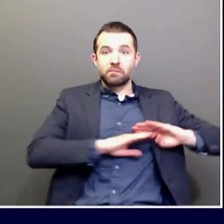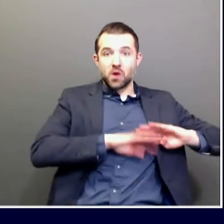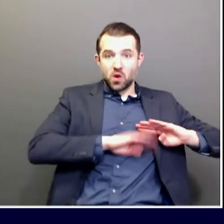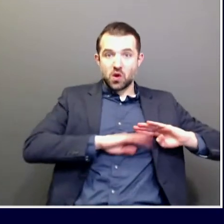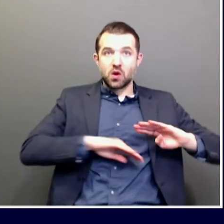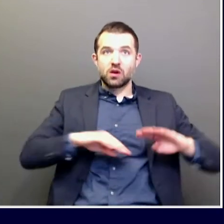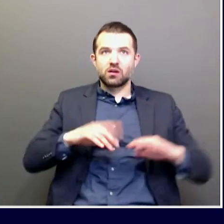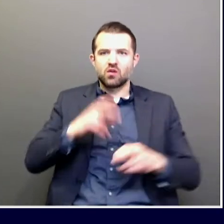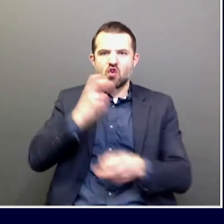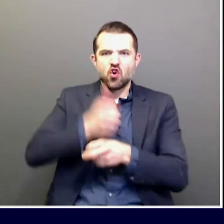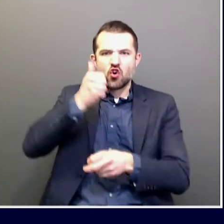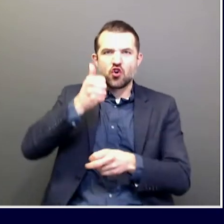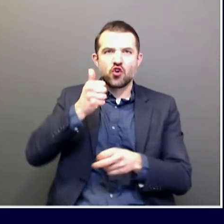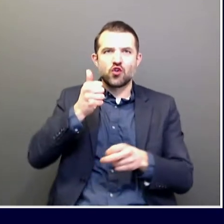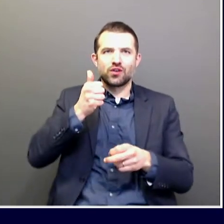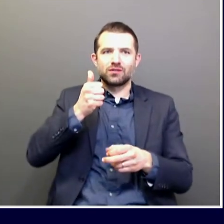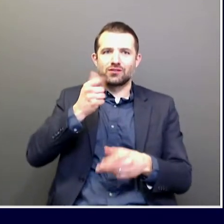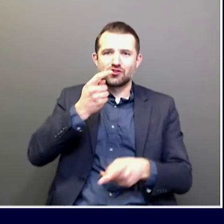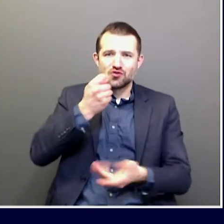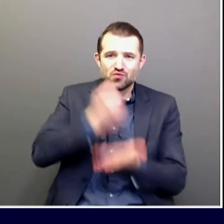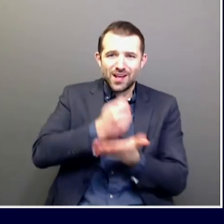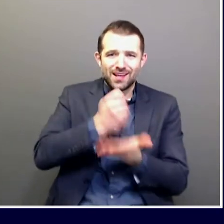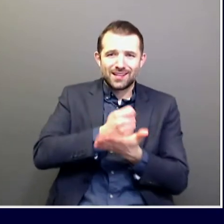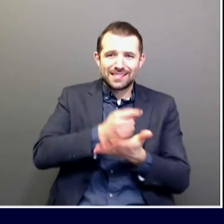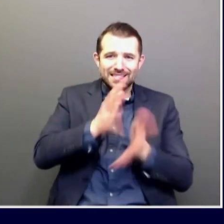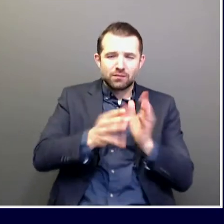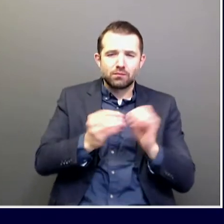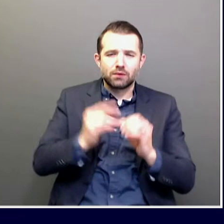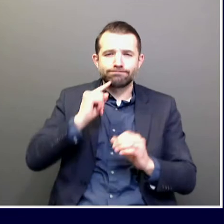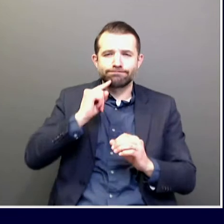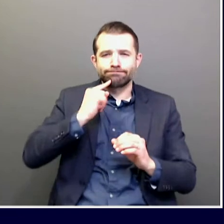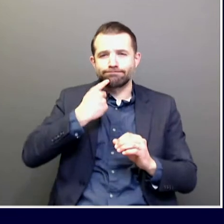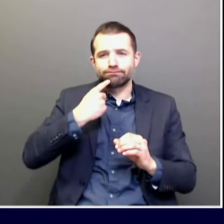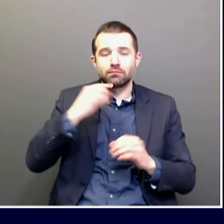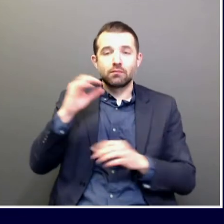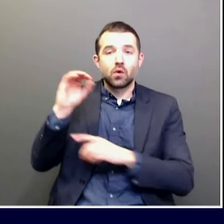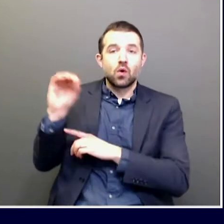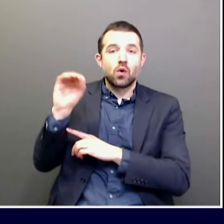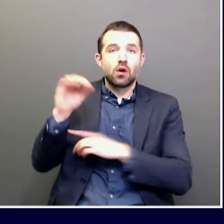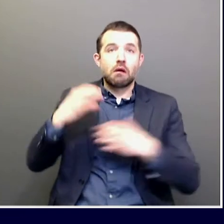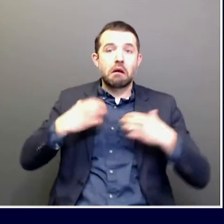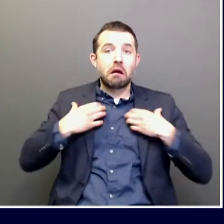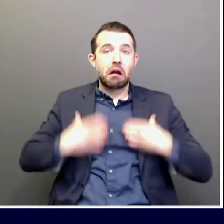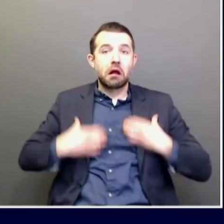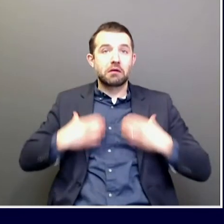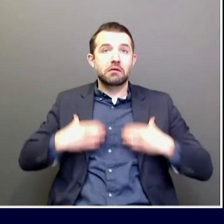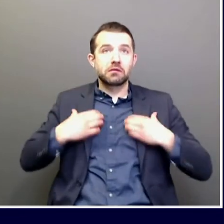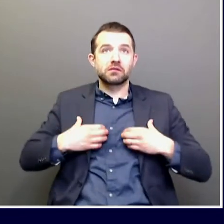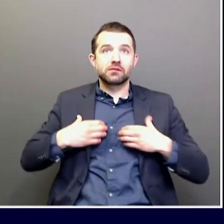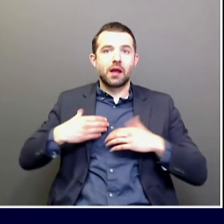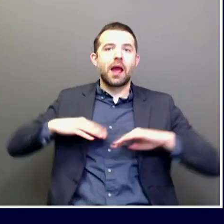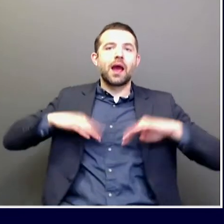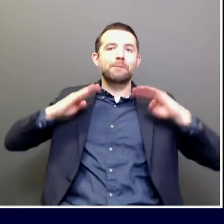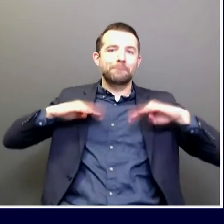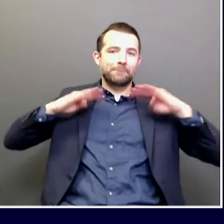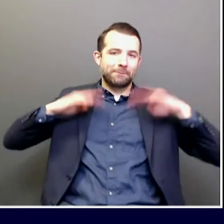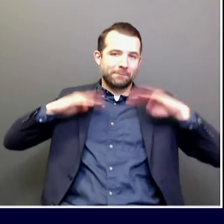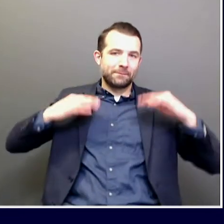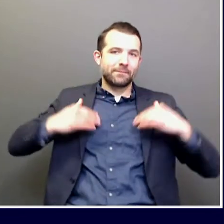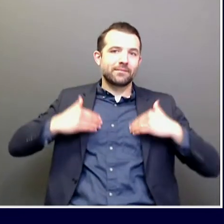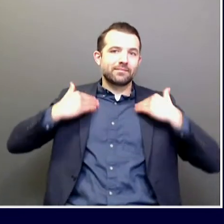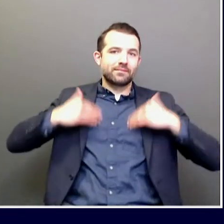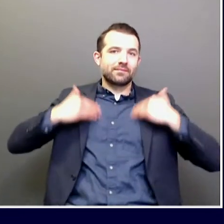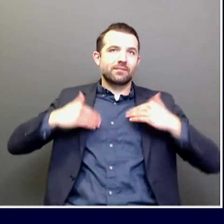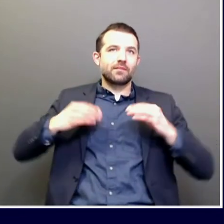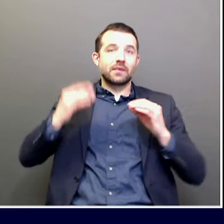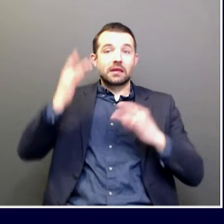the same as mild. As we've seen, Omicron can still cause significant numbers of hospitalizations,